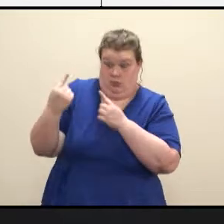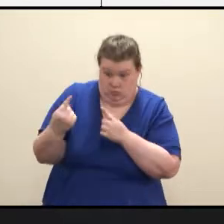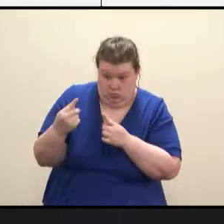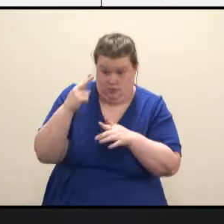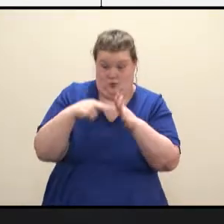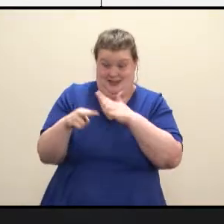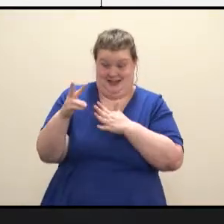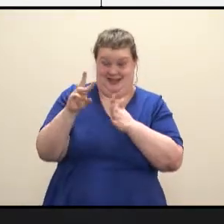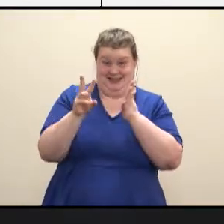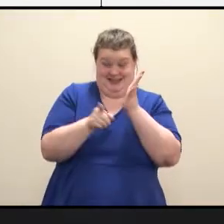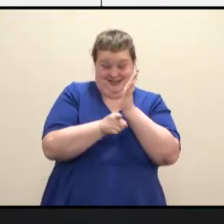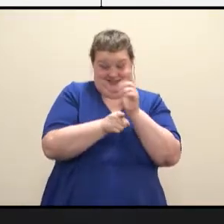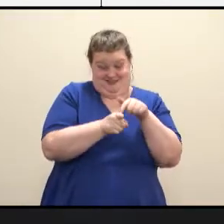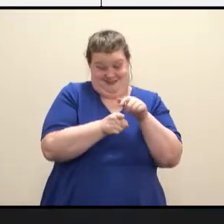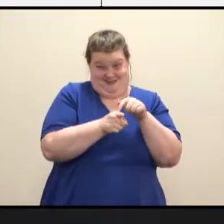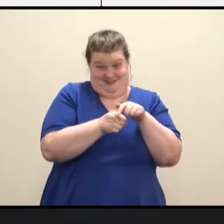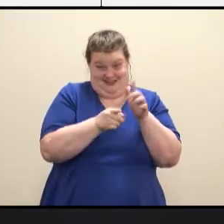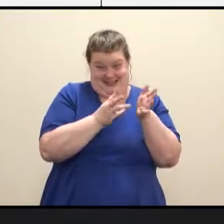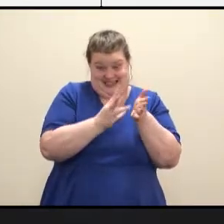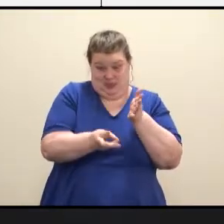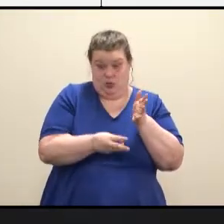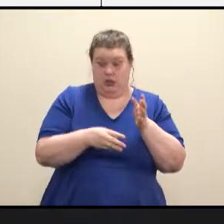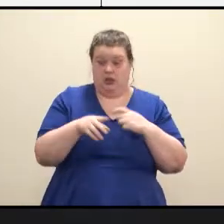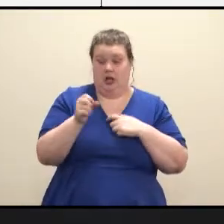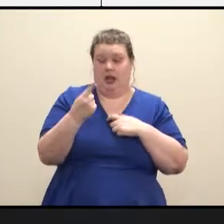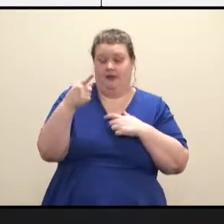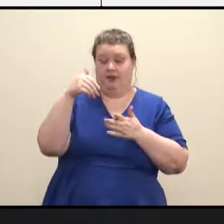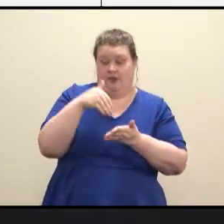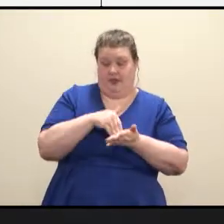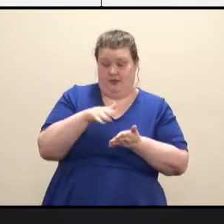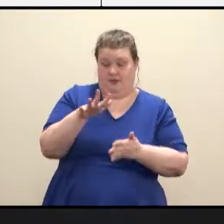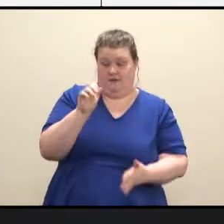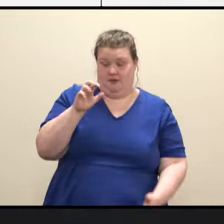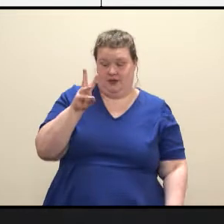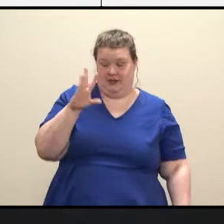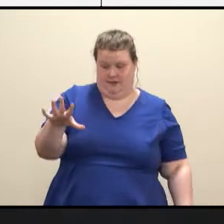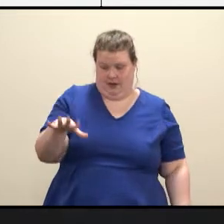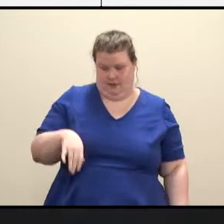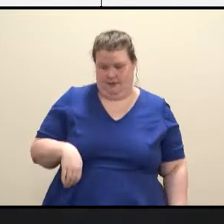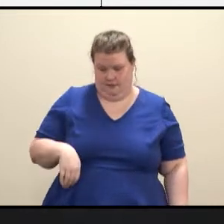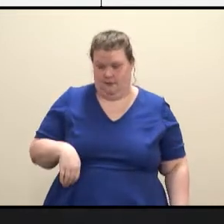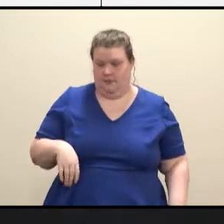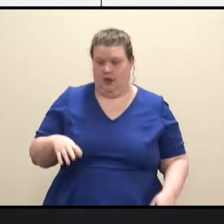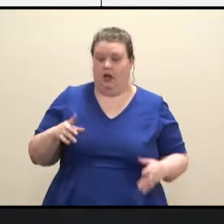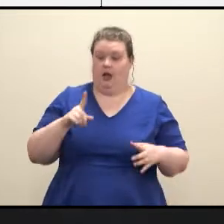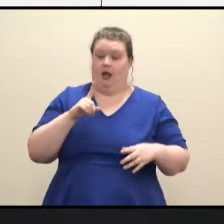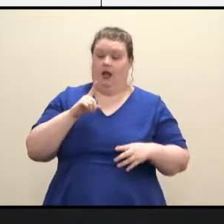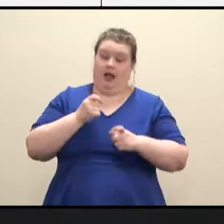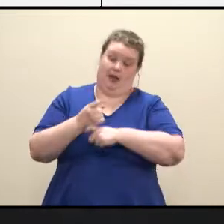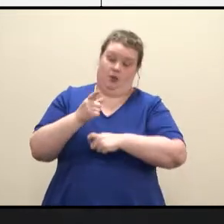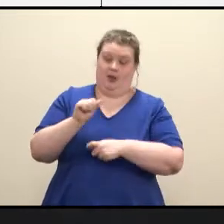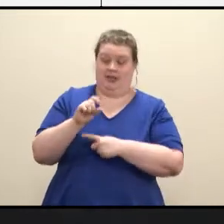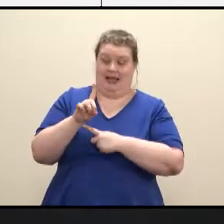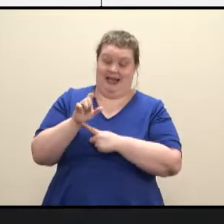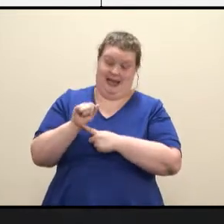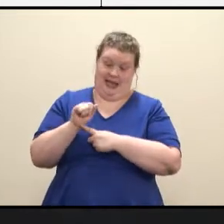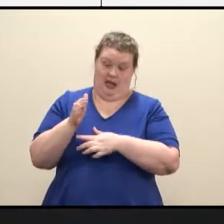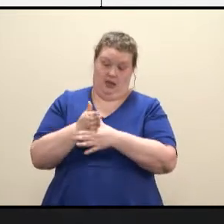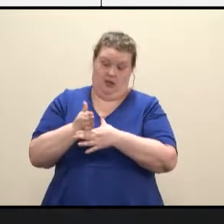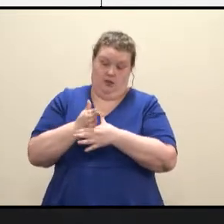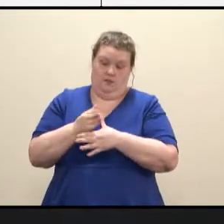would be 11,565, which would give us that annualized ADA of 12,402 that I talked about